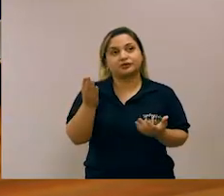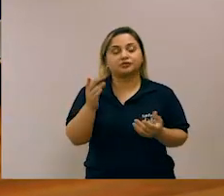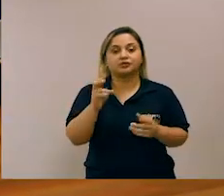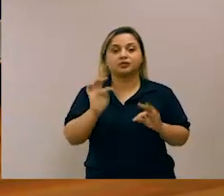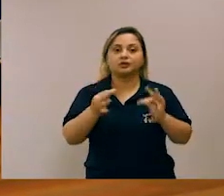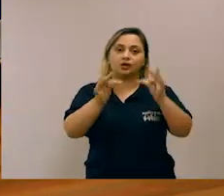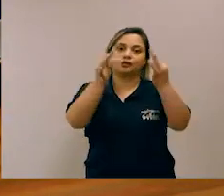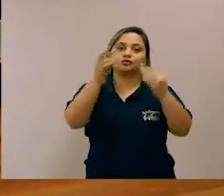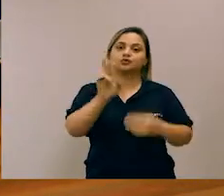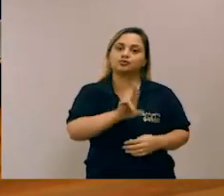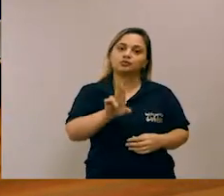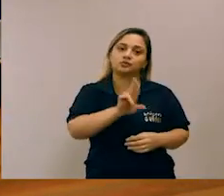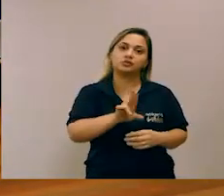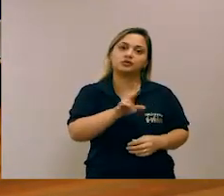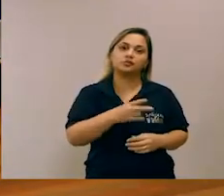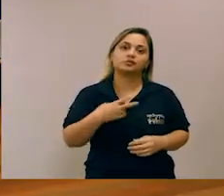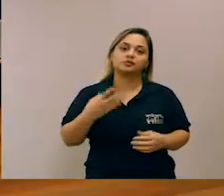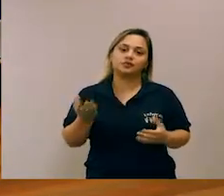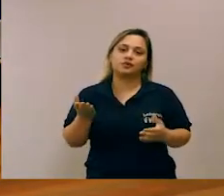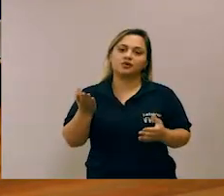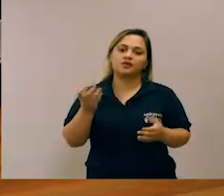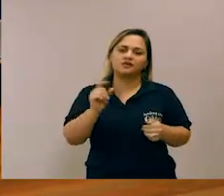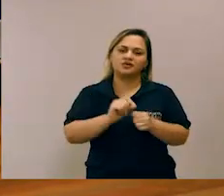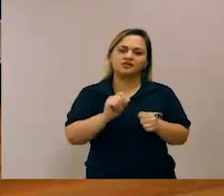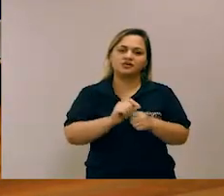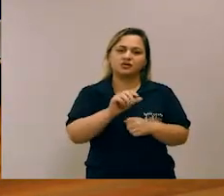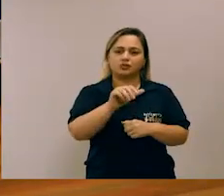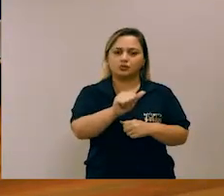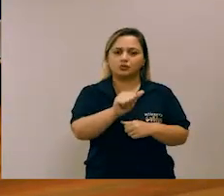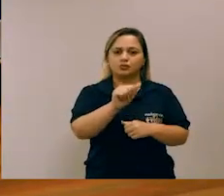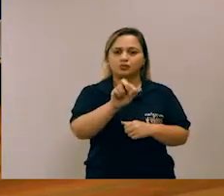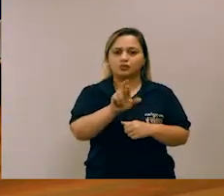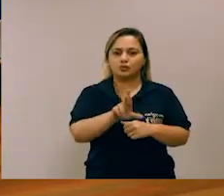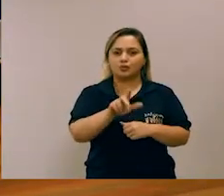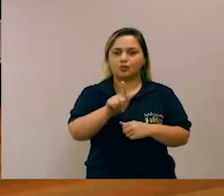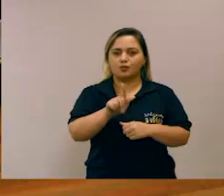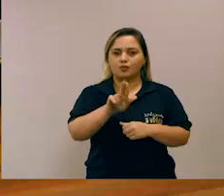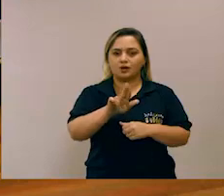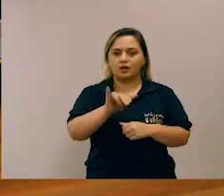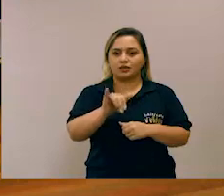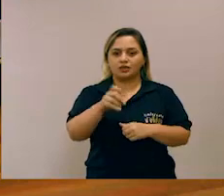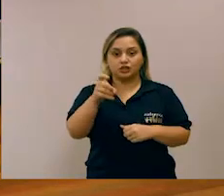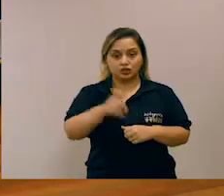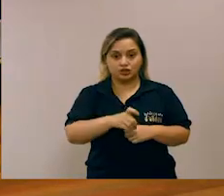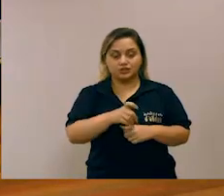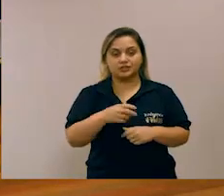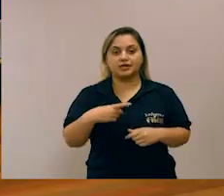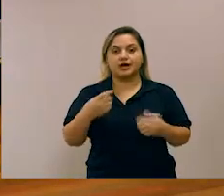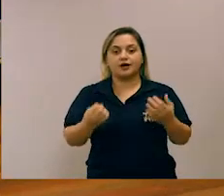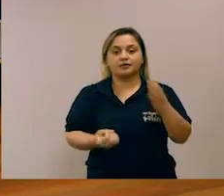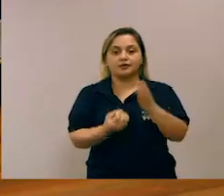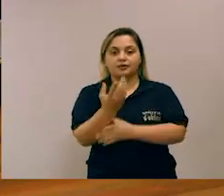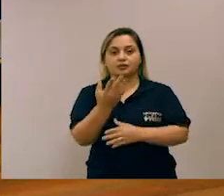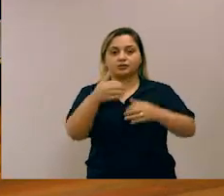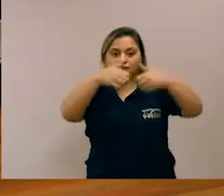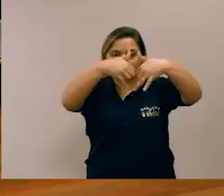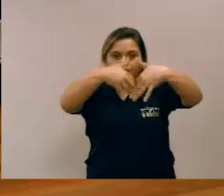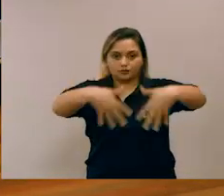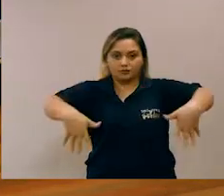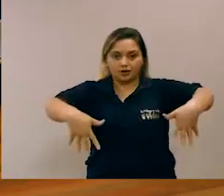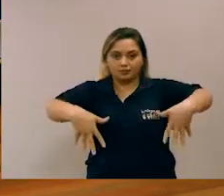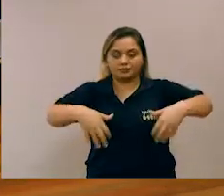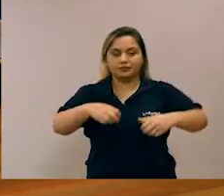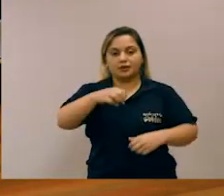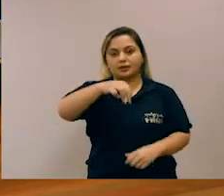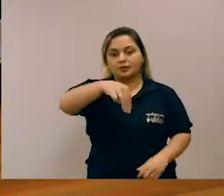main technologies that we are using was the ArcGIS, the creation of maps with many criteria,